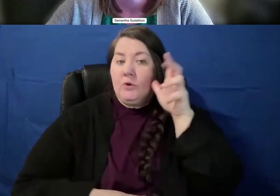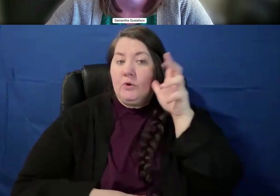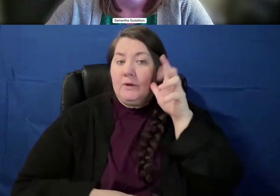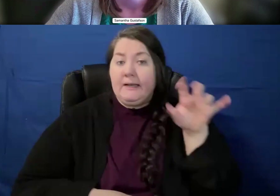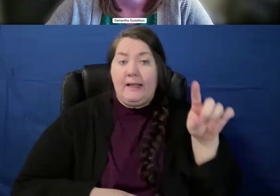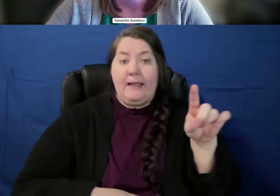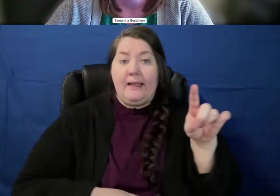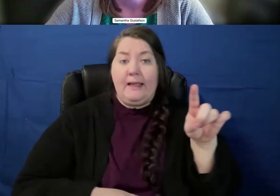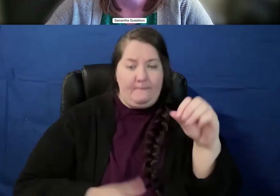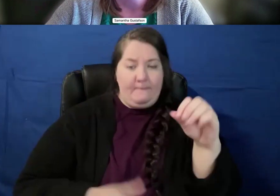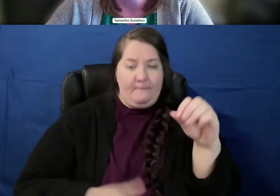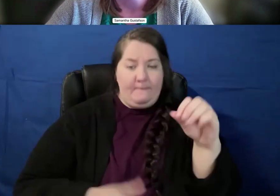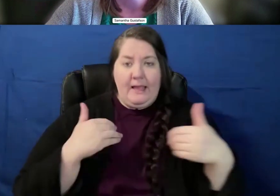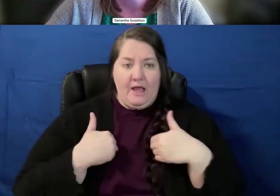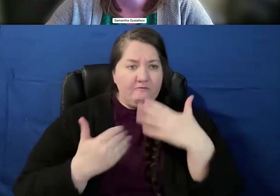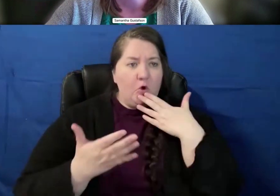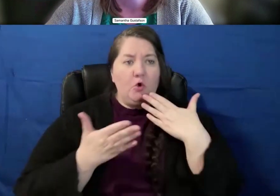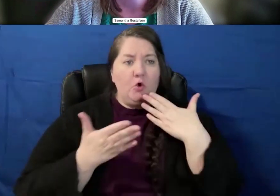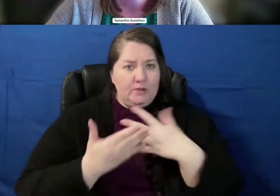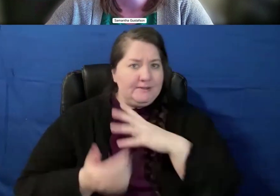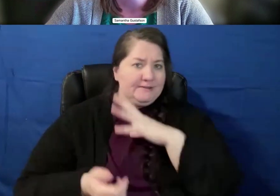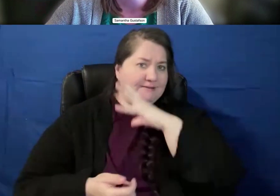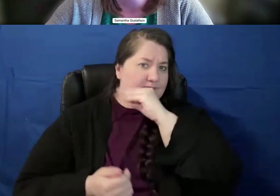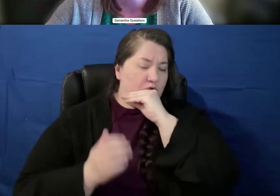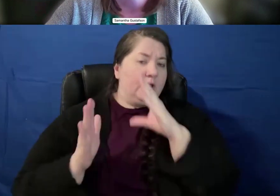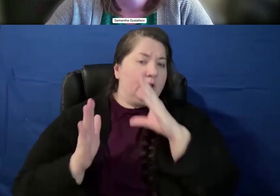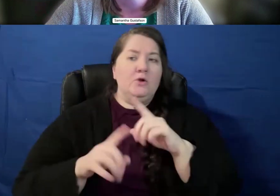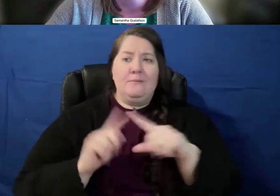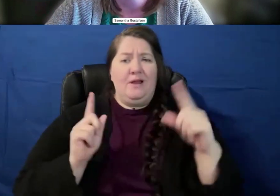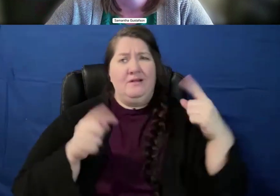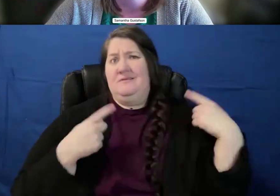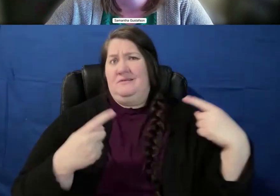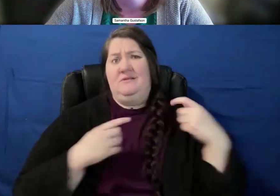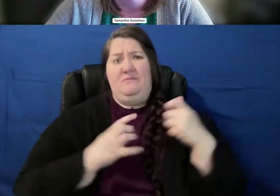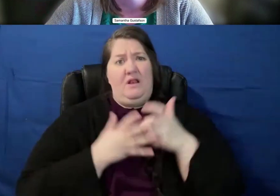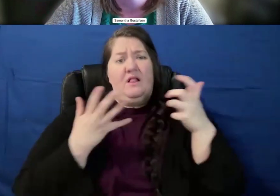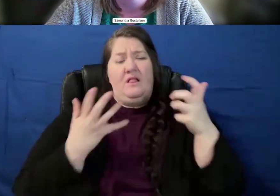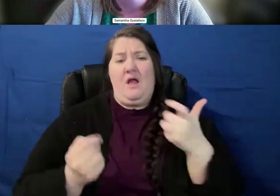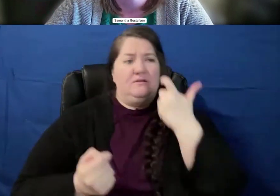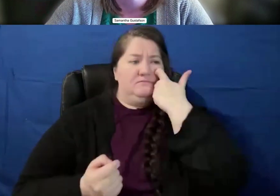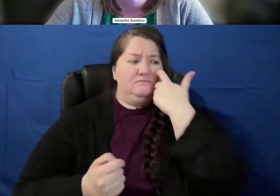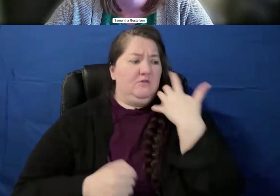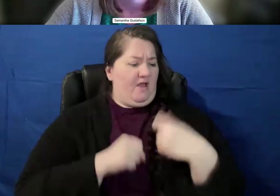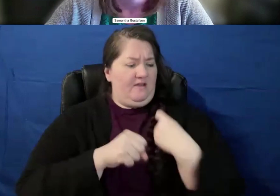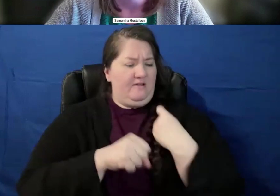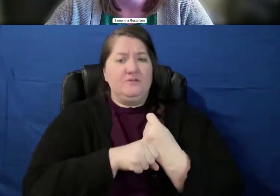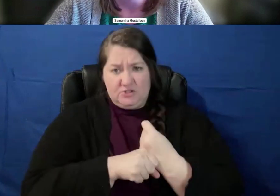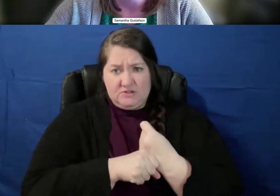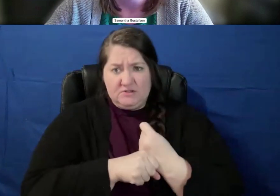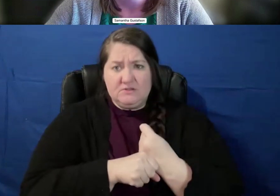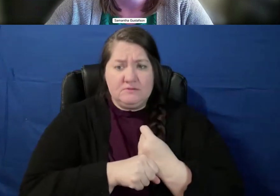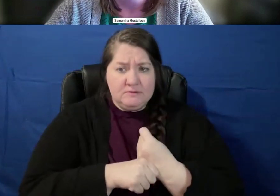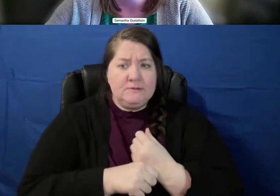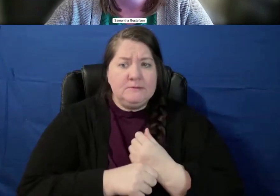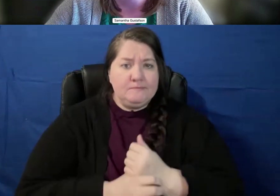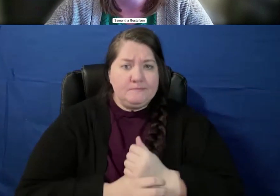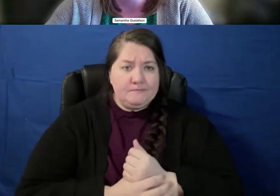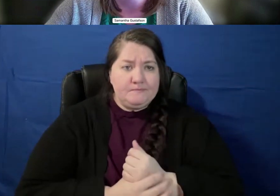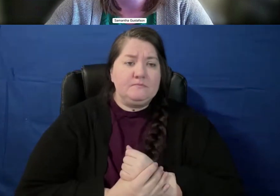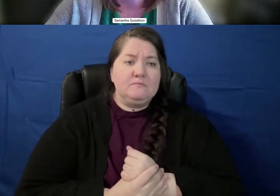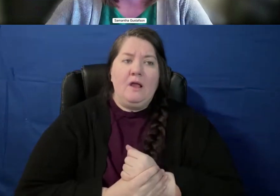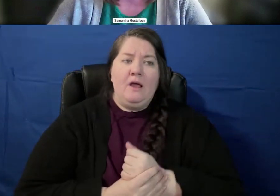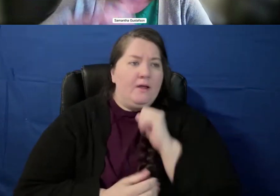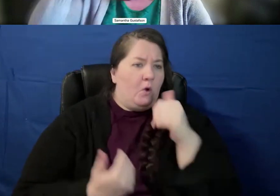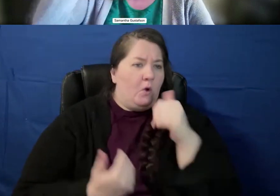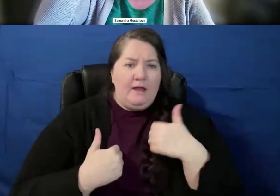have good simulators, but there have been a ton that have come up in the last 5 years or so. Um, I don't have